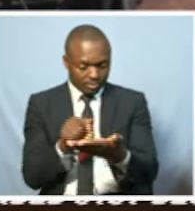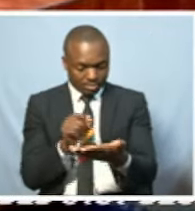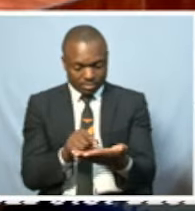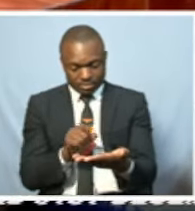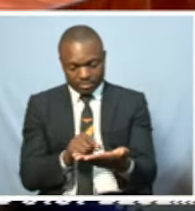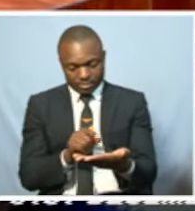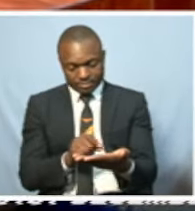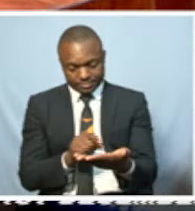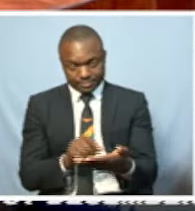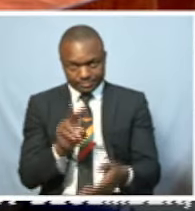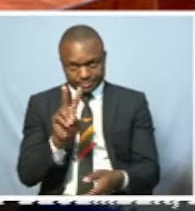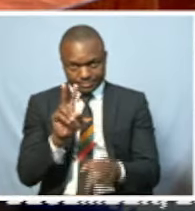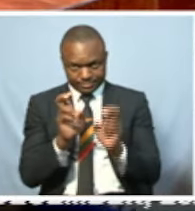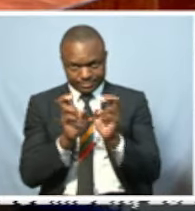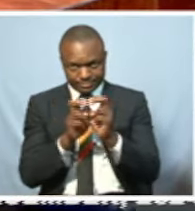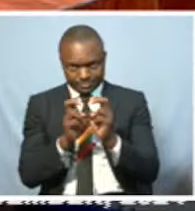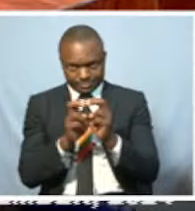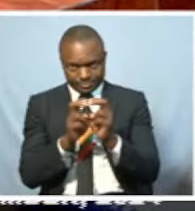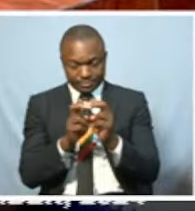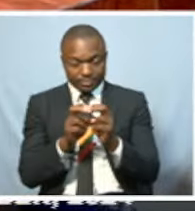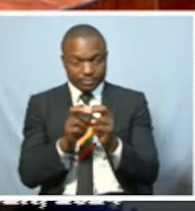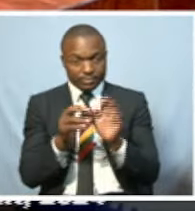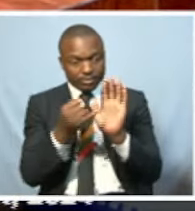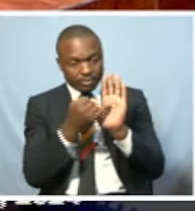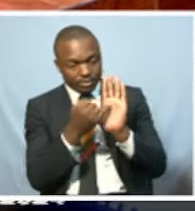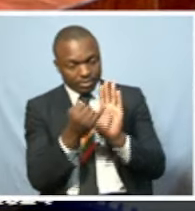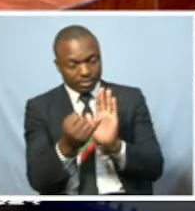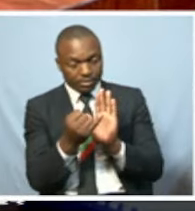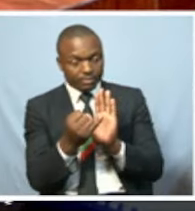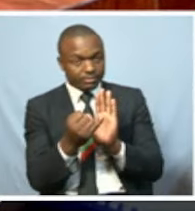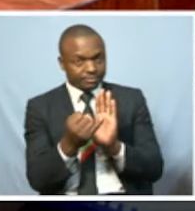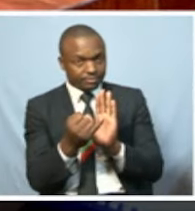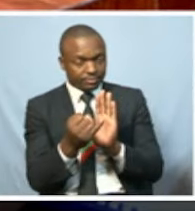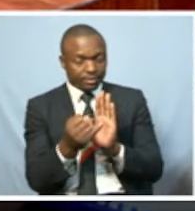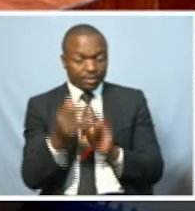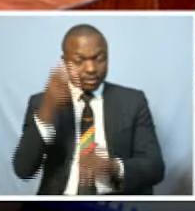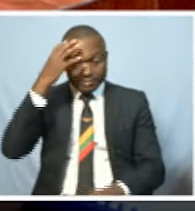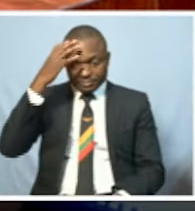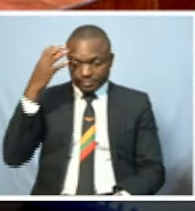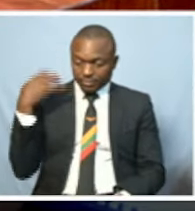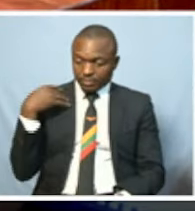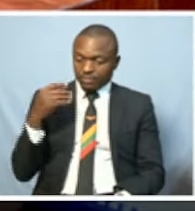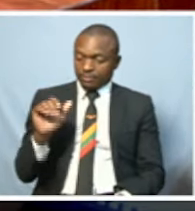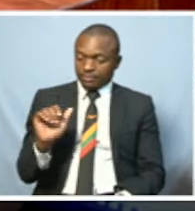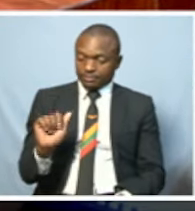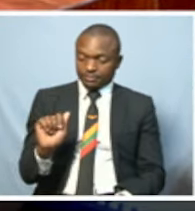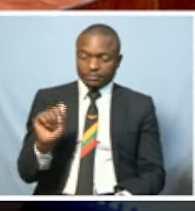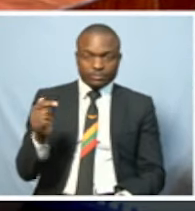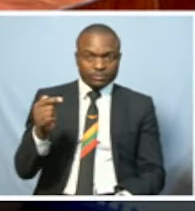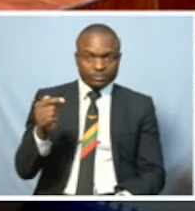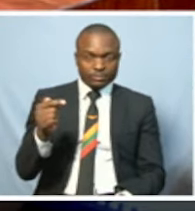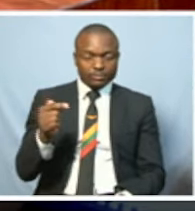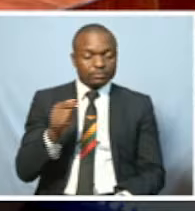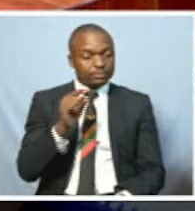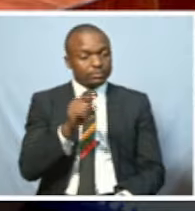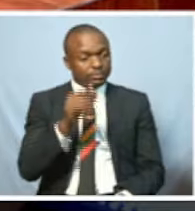These 2 contracts were cited by the Office of the Auditor General. Why didn't you come with the information so